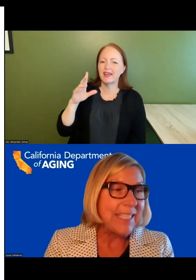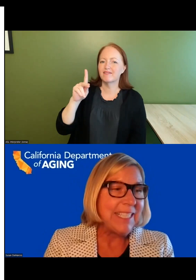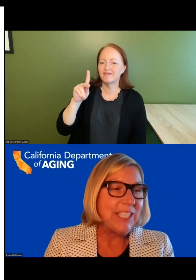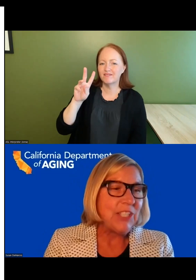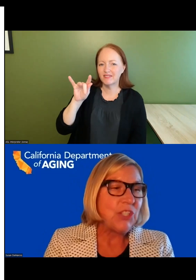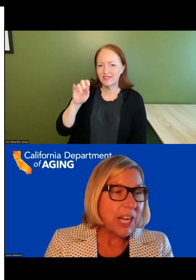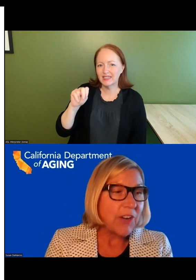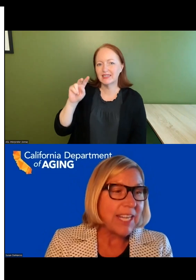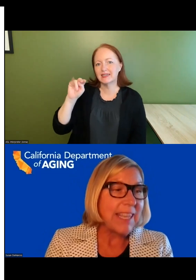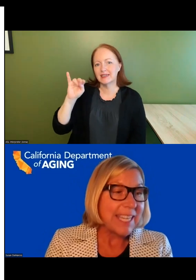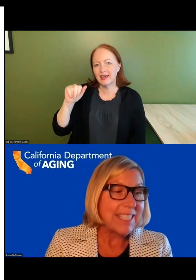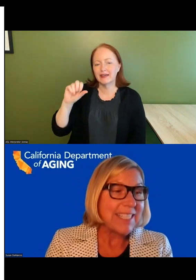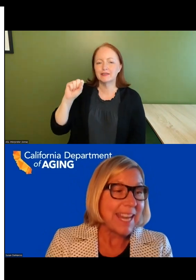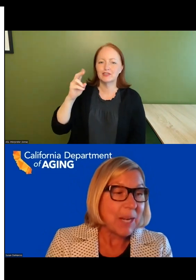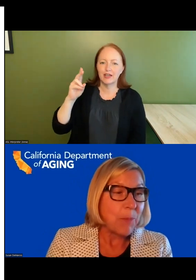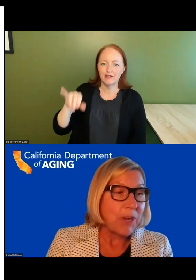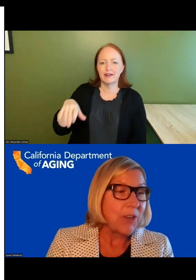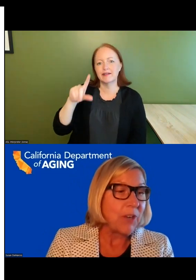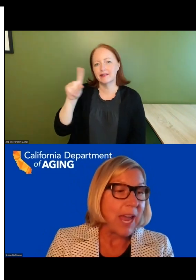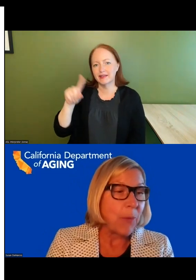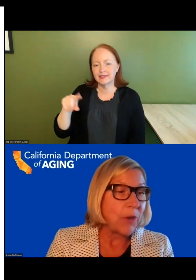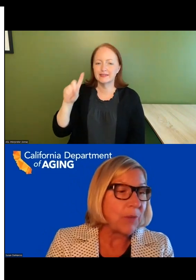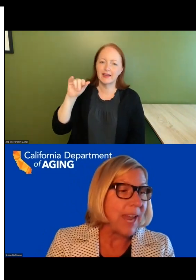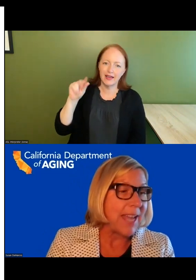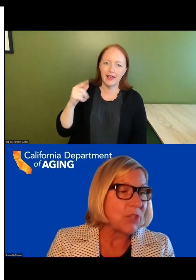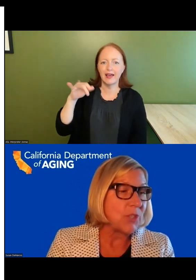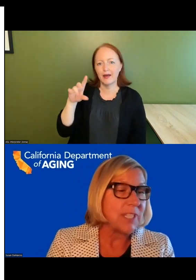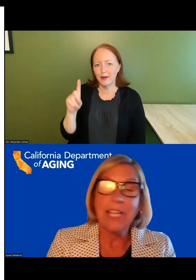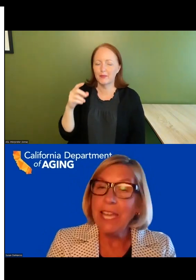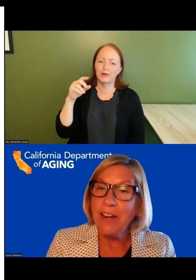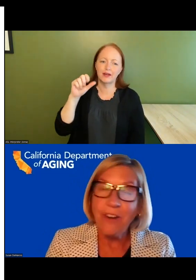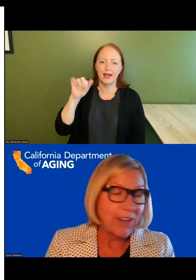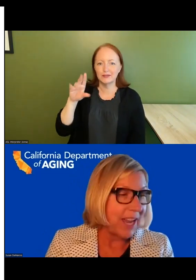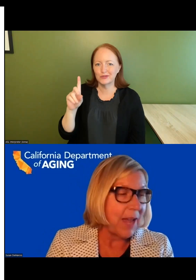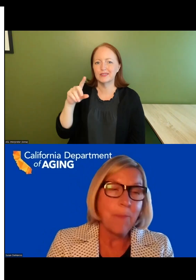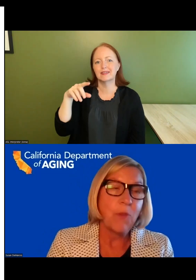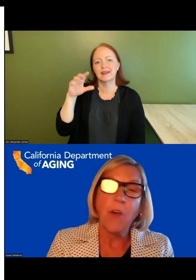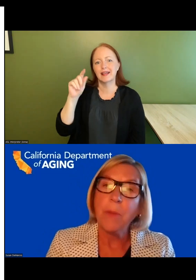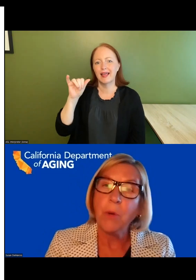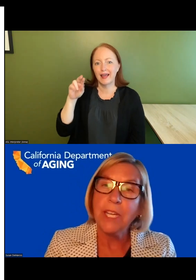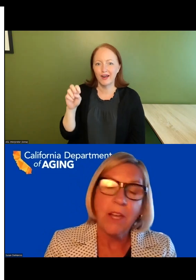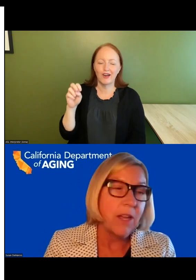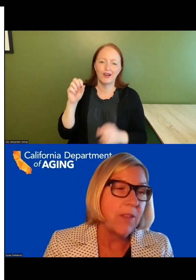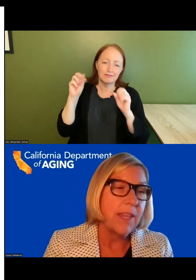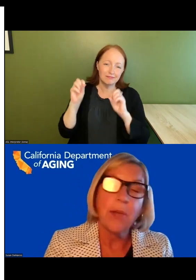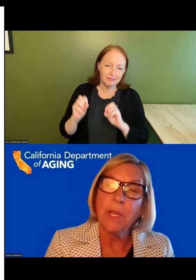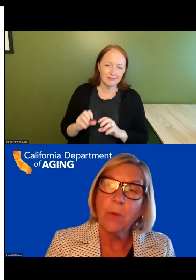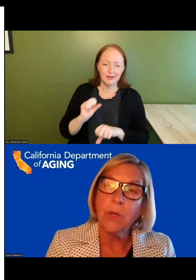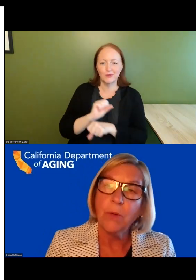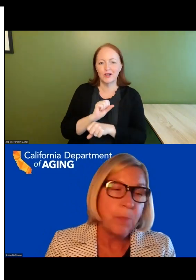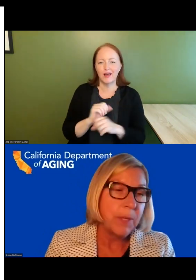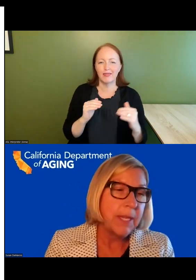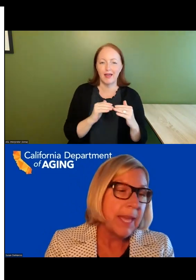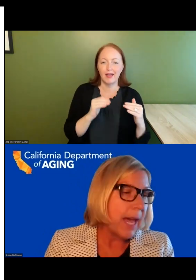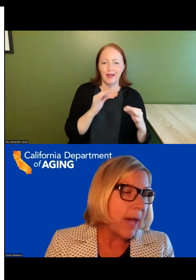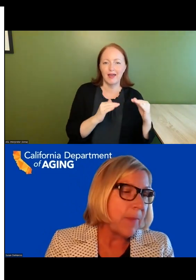Nina, Sherry, Liz, Diana Boyer, Howard, Astrid, Claire, who've all been working on the equity work